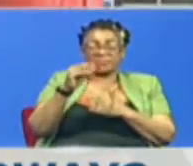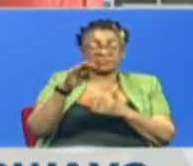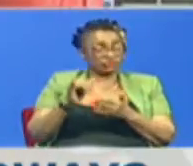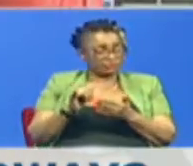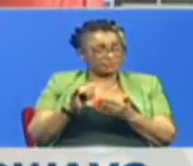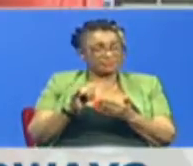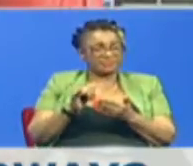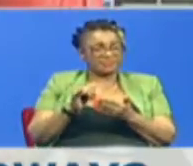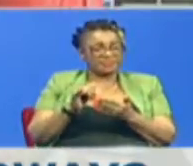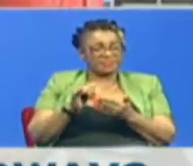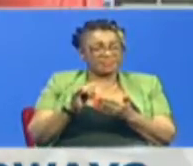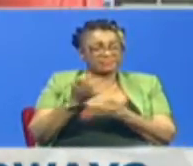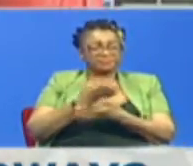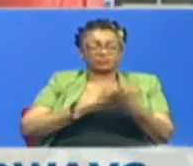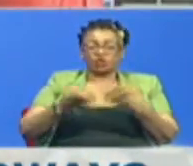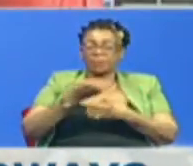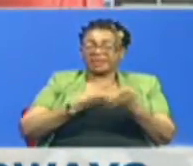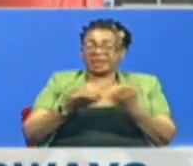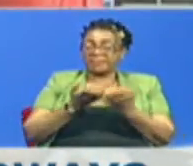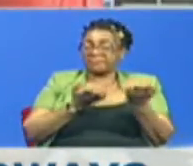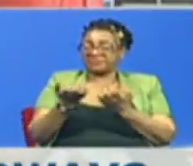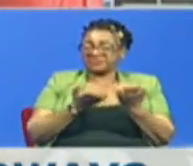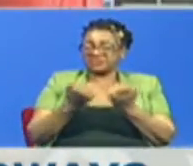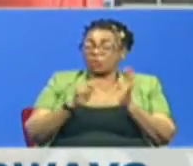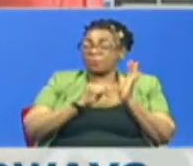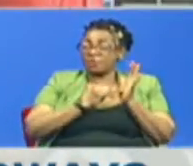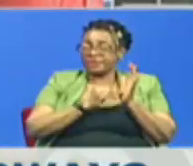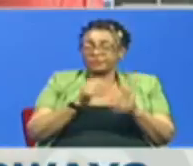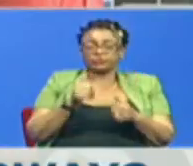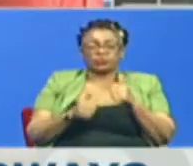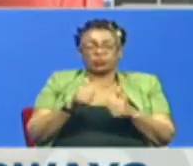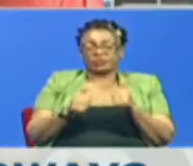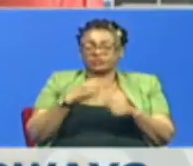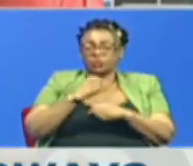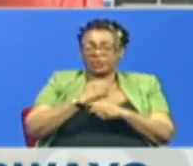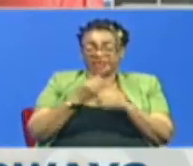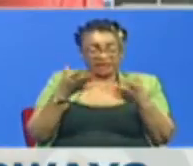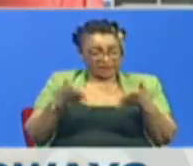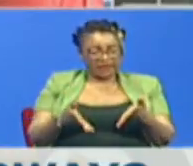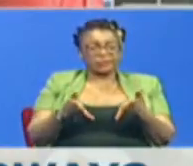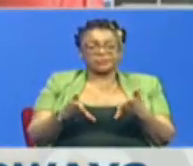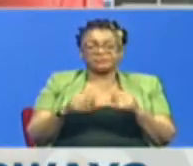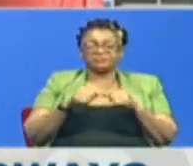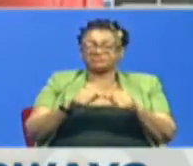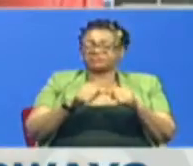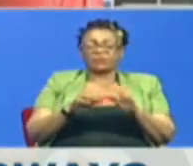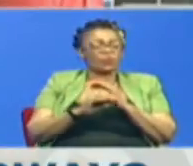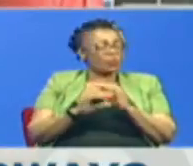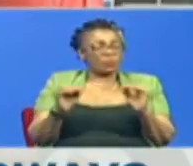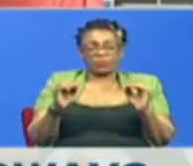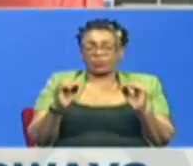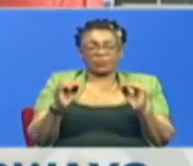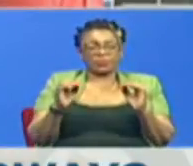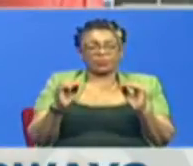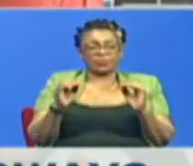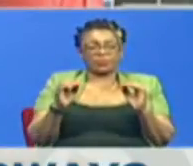economic and the business model upon which KQ is operating now is unsustainable and uncompetitive. What is